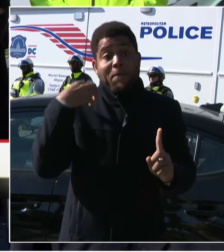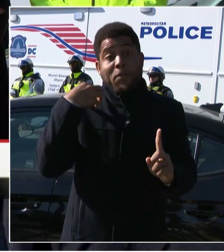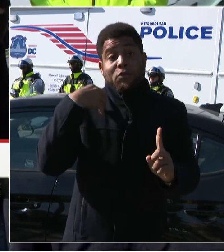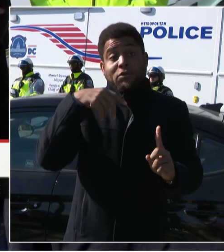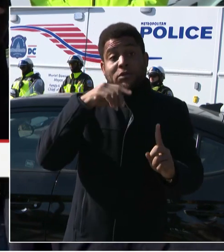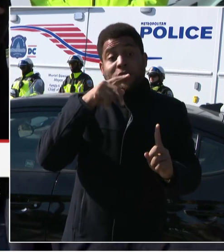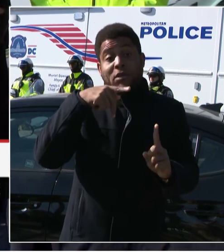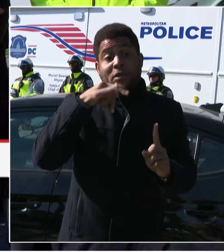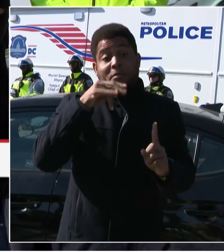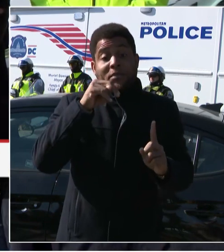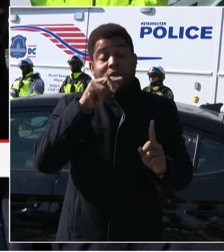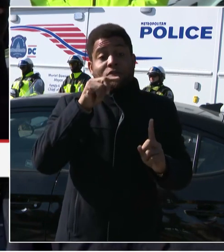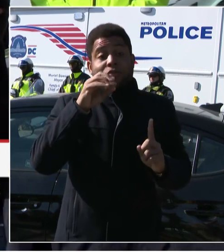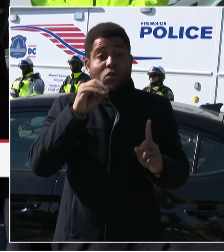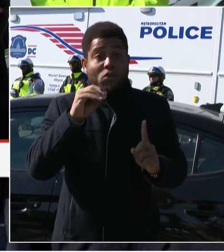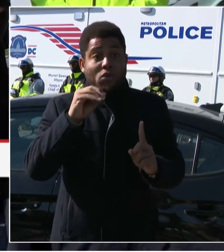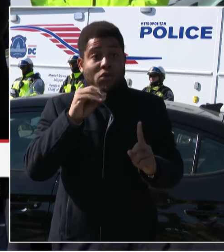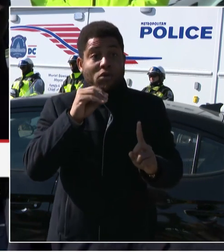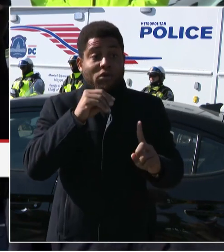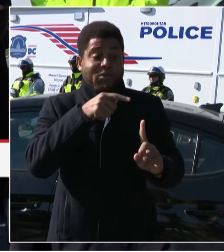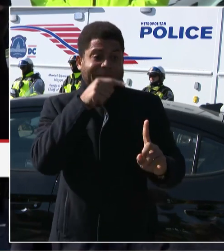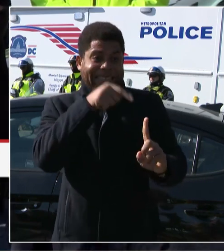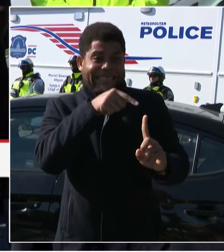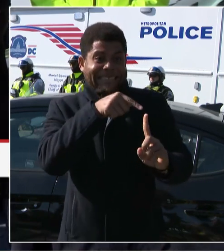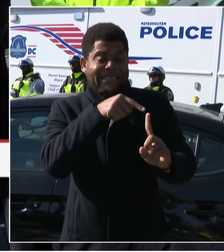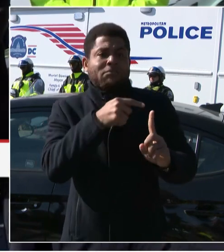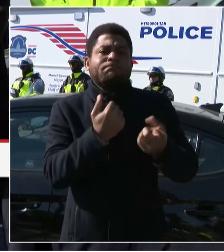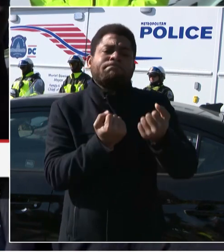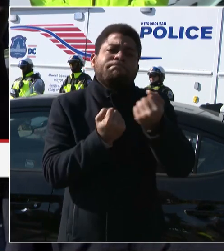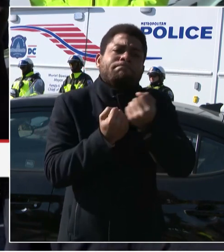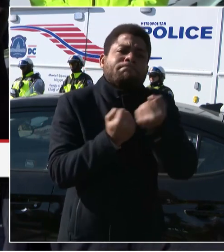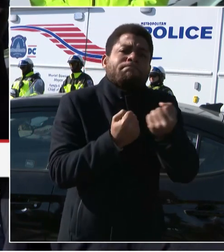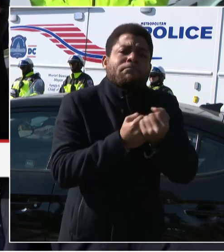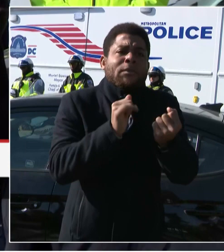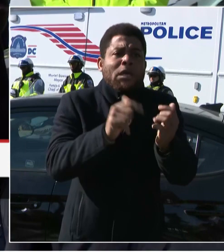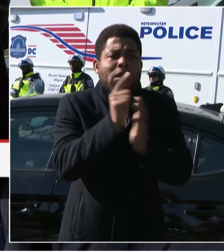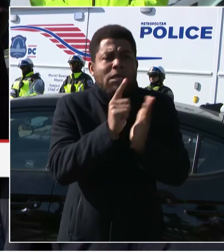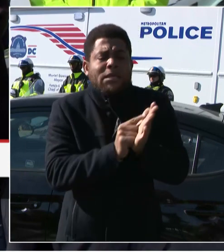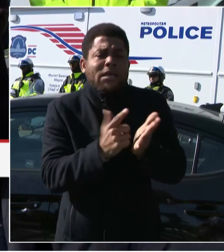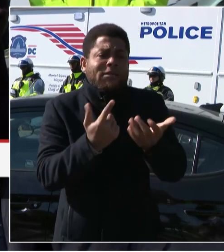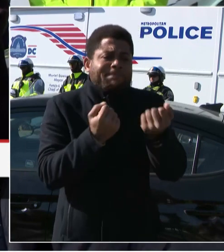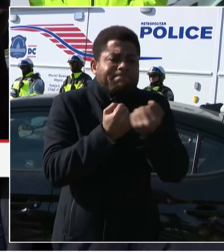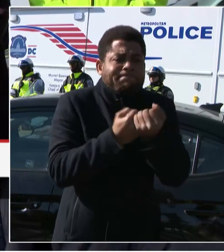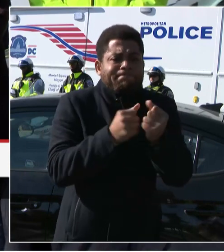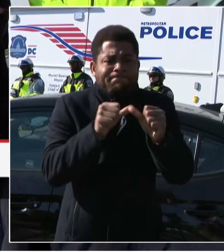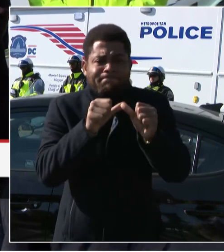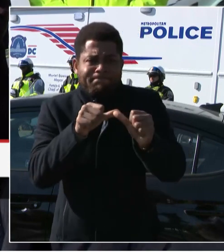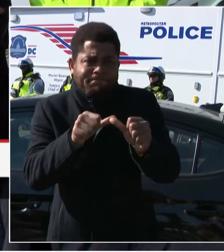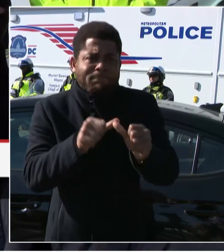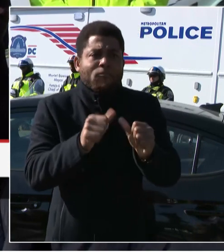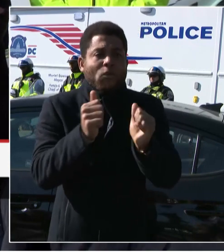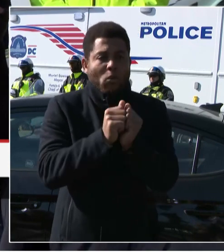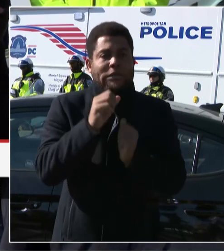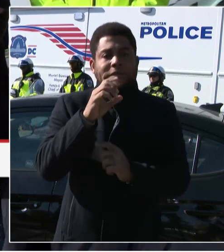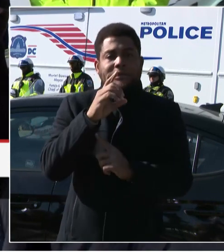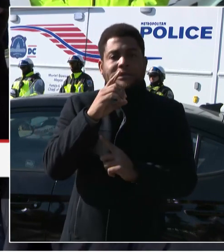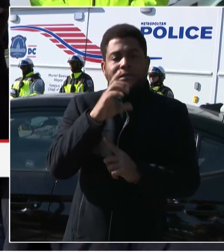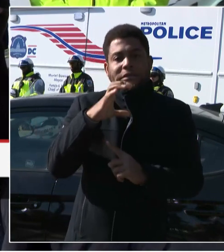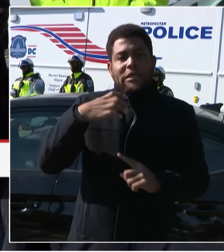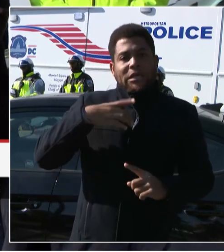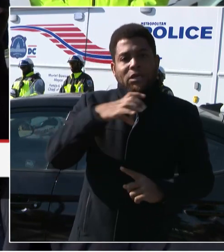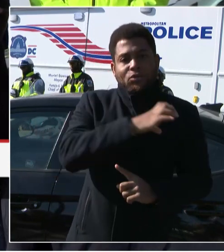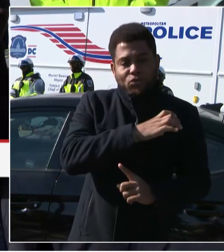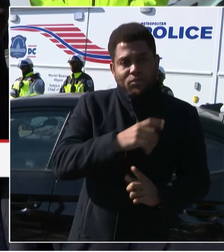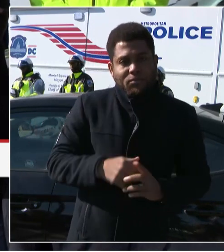to making sure that the permanent piece of that legislation also gets through the council. That emergency